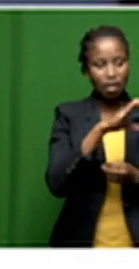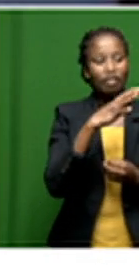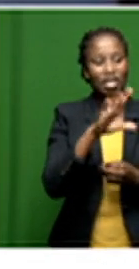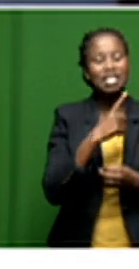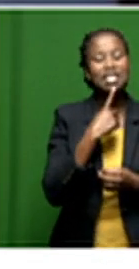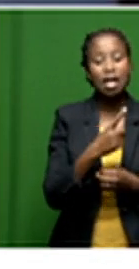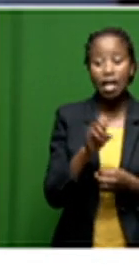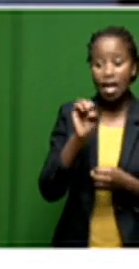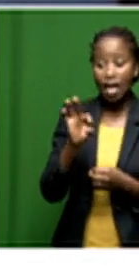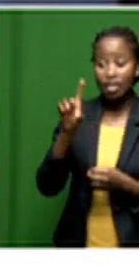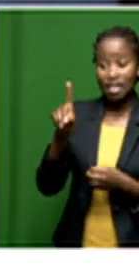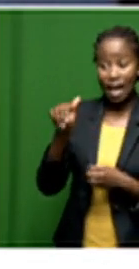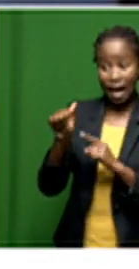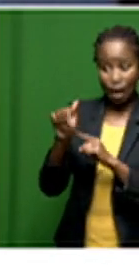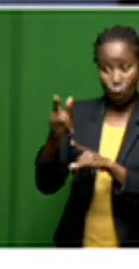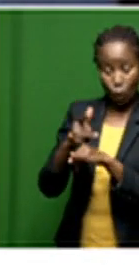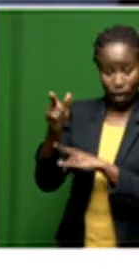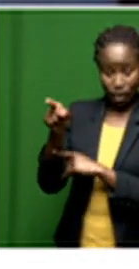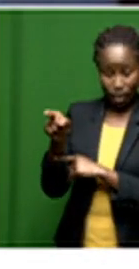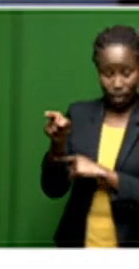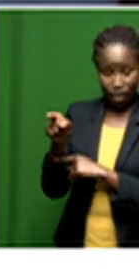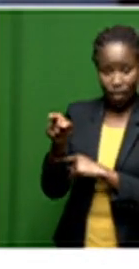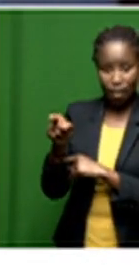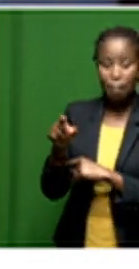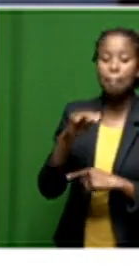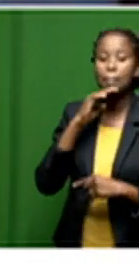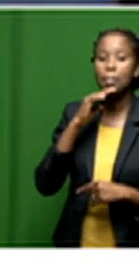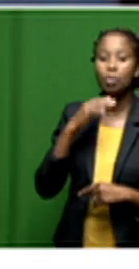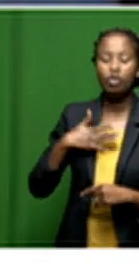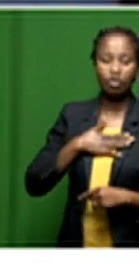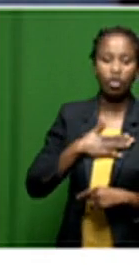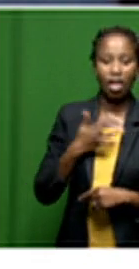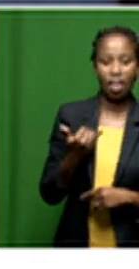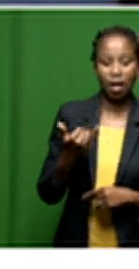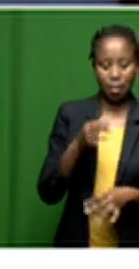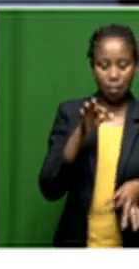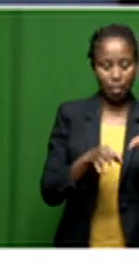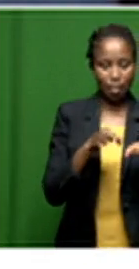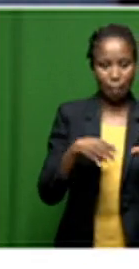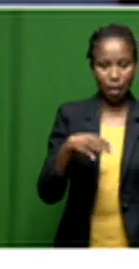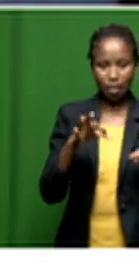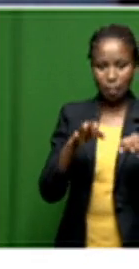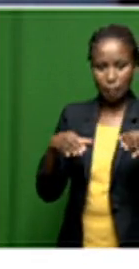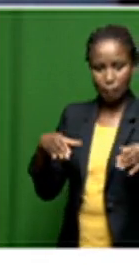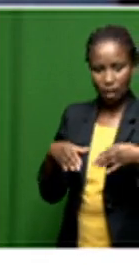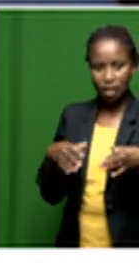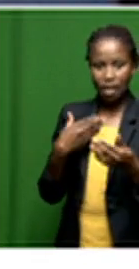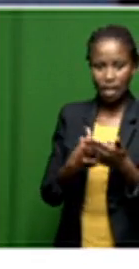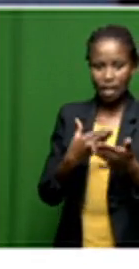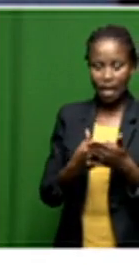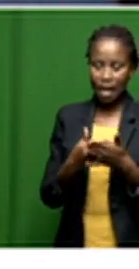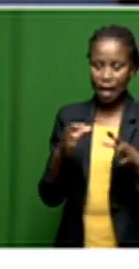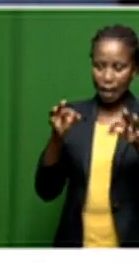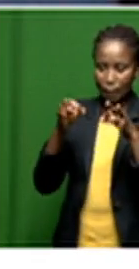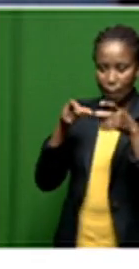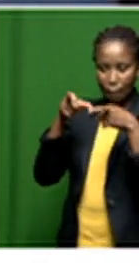DA is successful in this bid, the feeling is that political parties micromanage them, and this is something that they